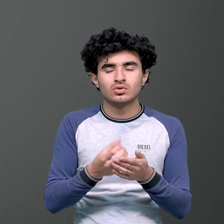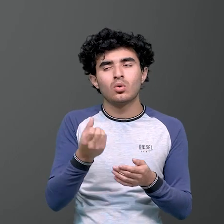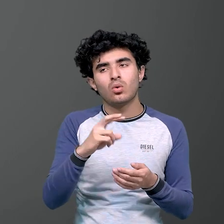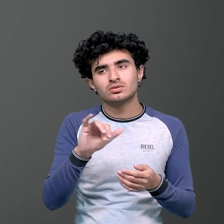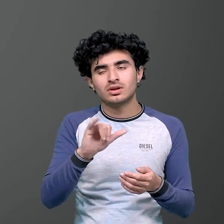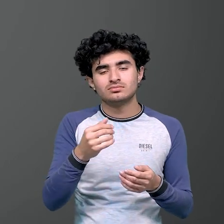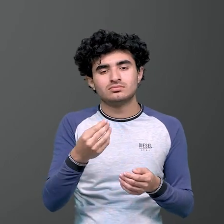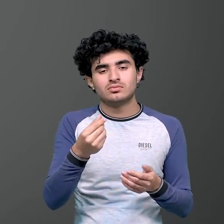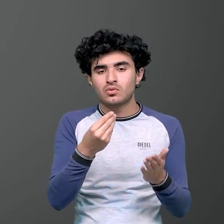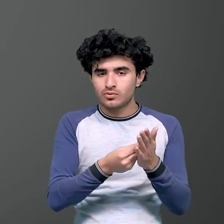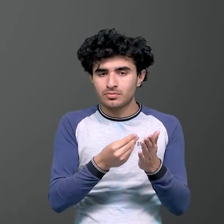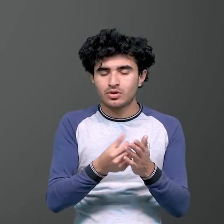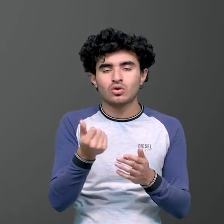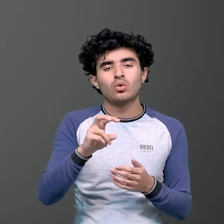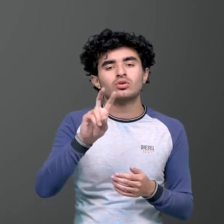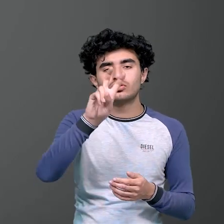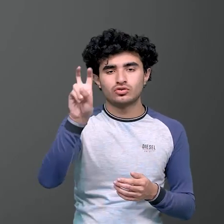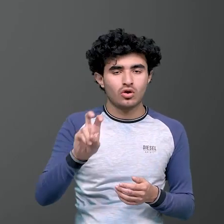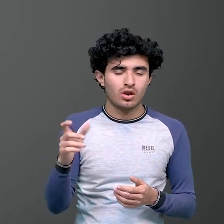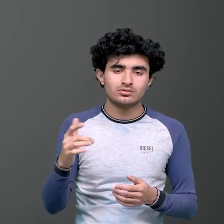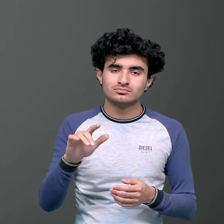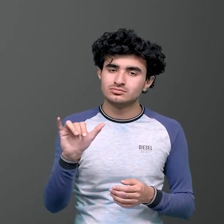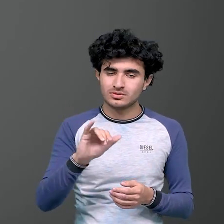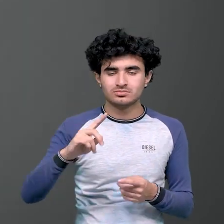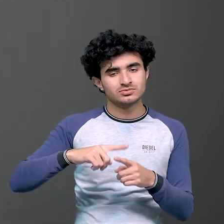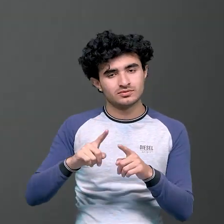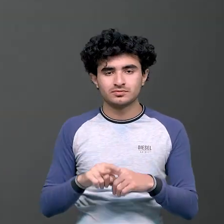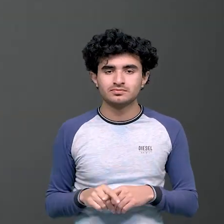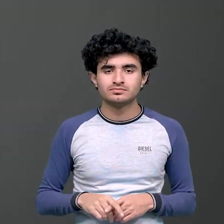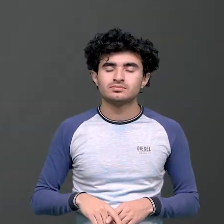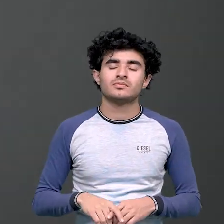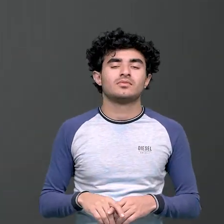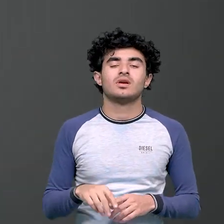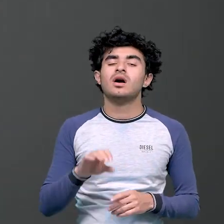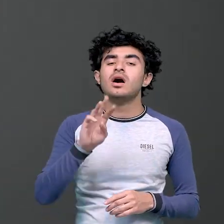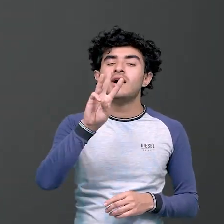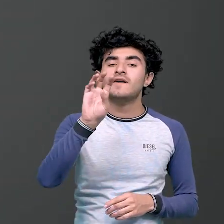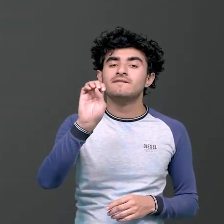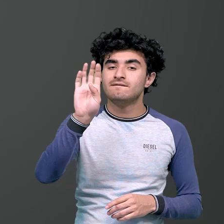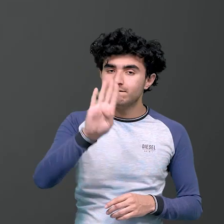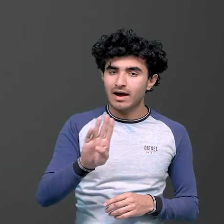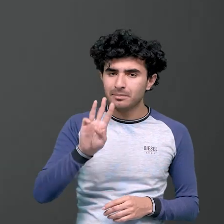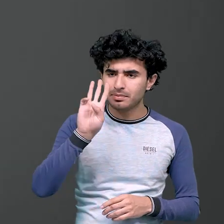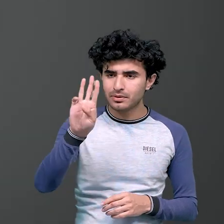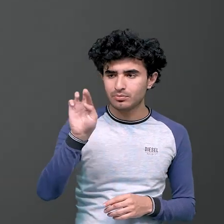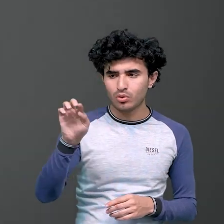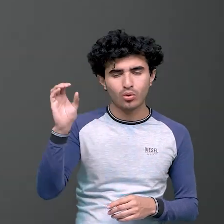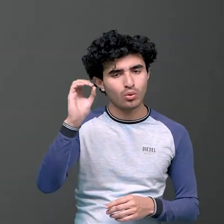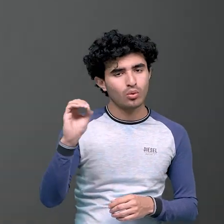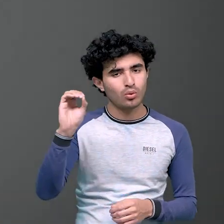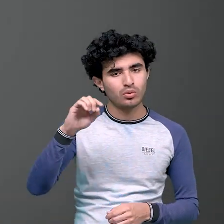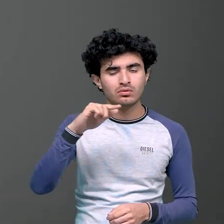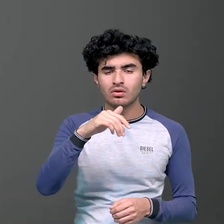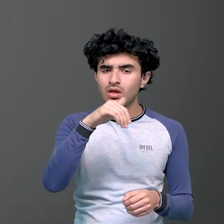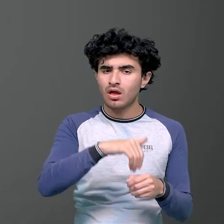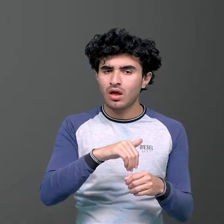cashed out for a physical currency or a fiat currency such as the rupee or the dollar.